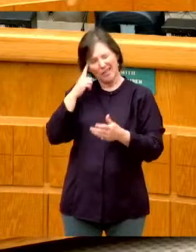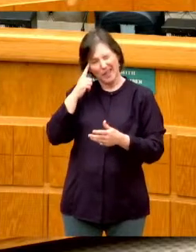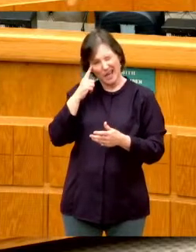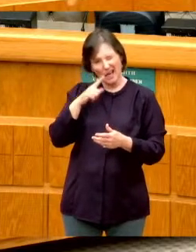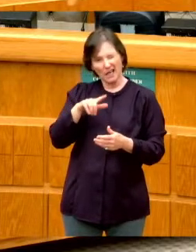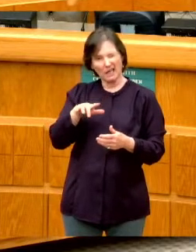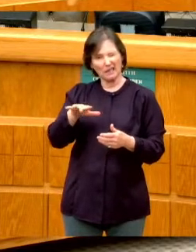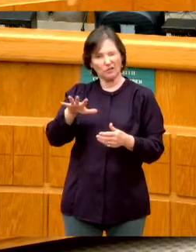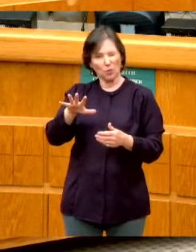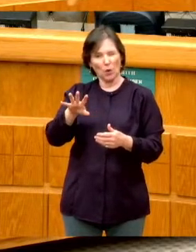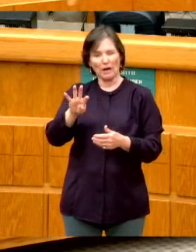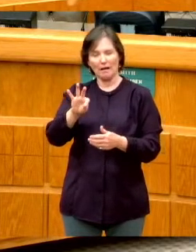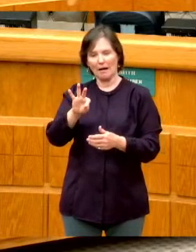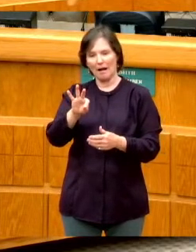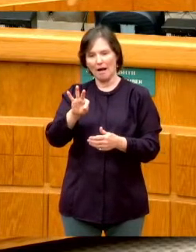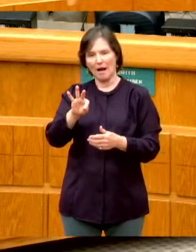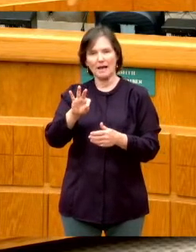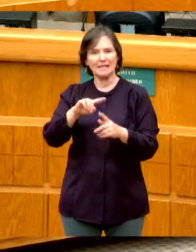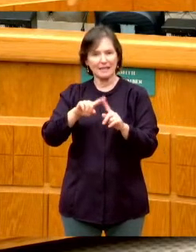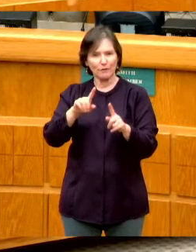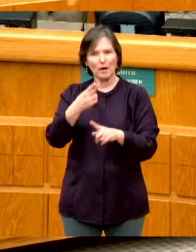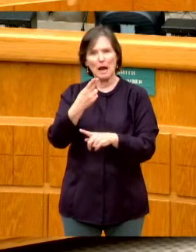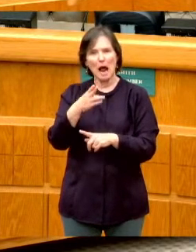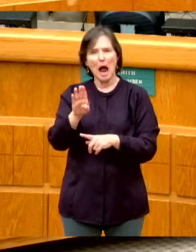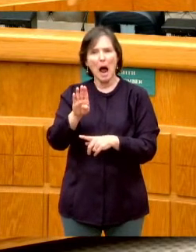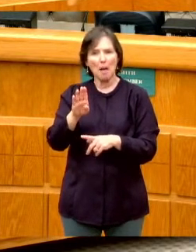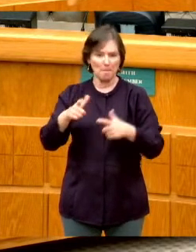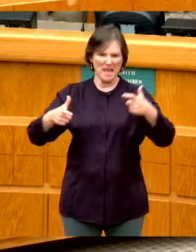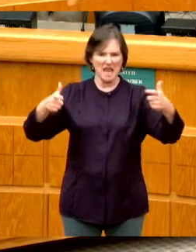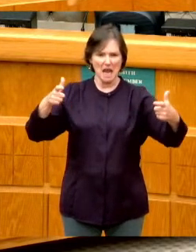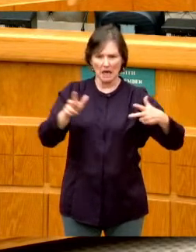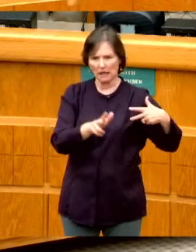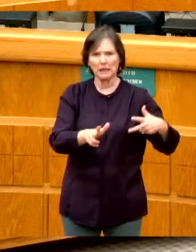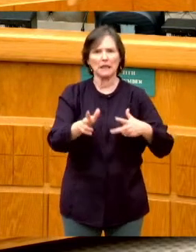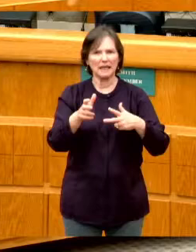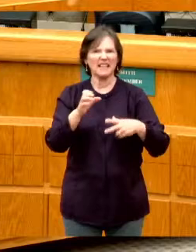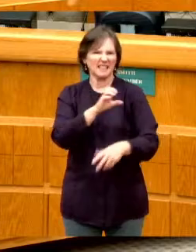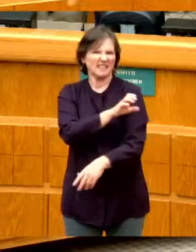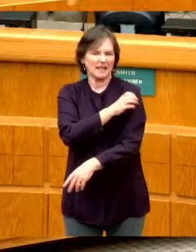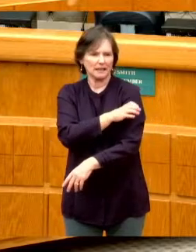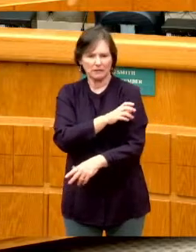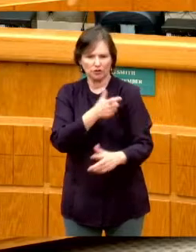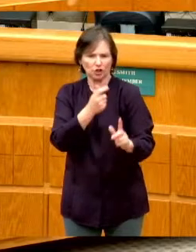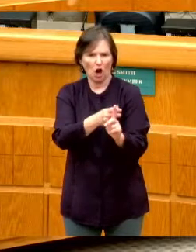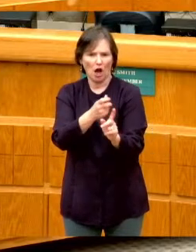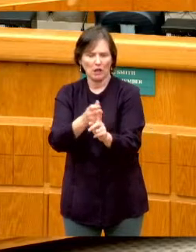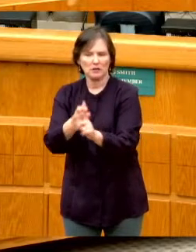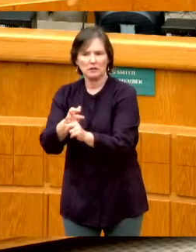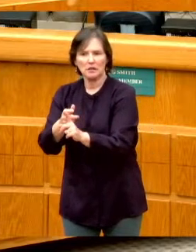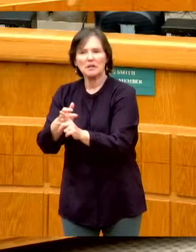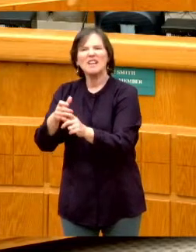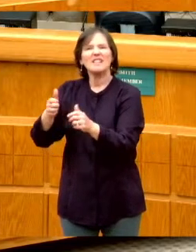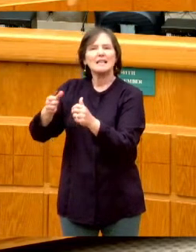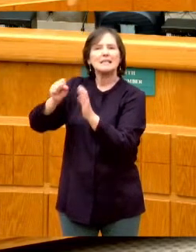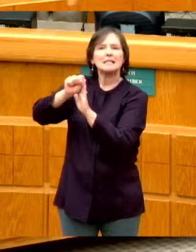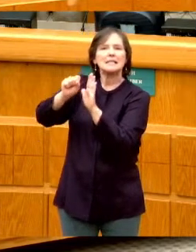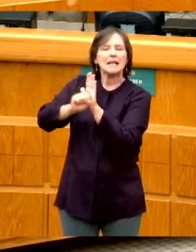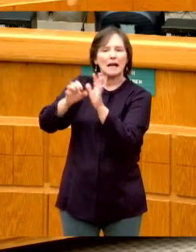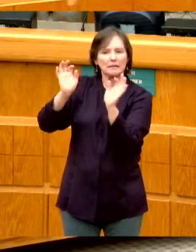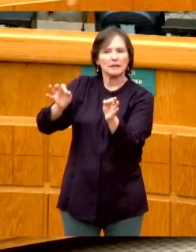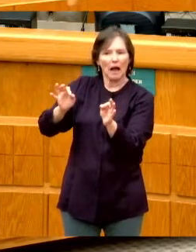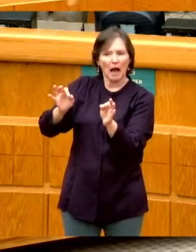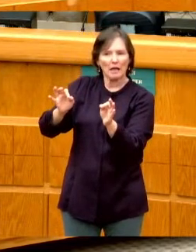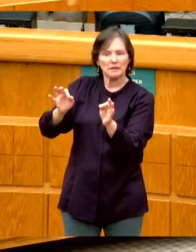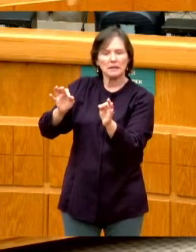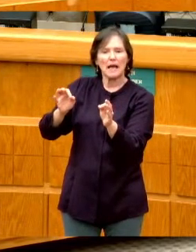vaccine allocation panel. And that advisory board reports to Dr. Hellerstadt, and they make the decision on how many vaccines come to